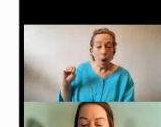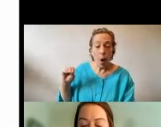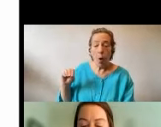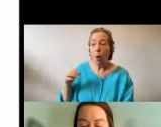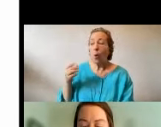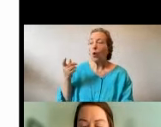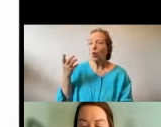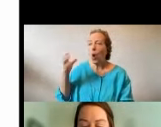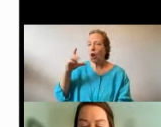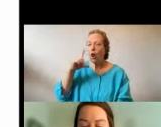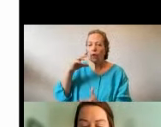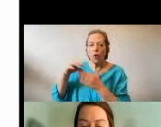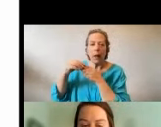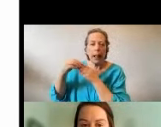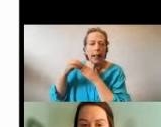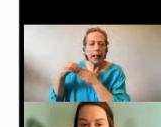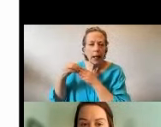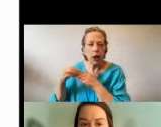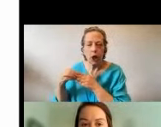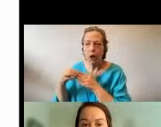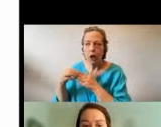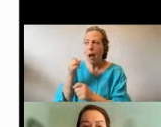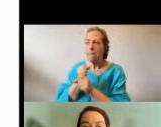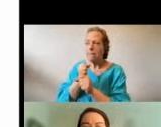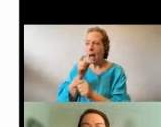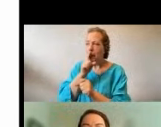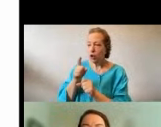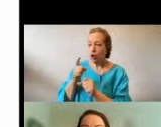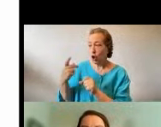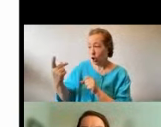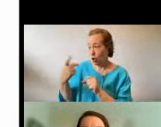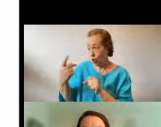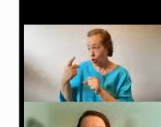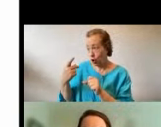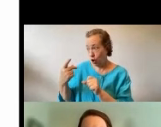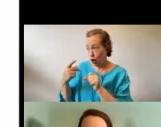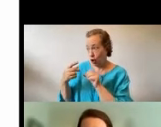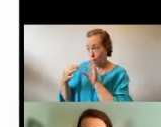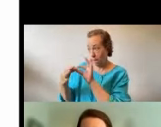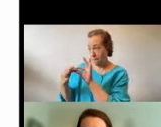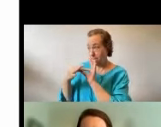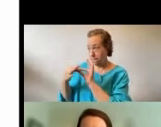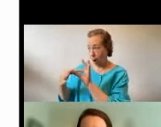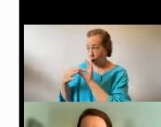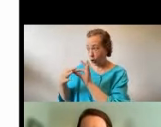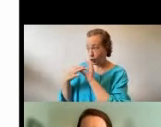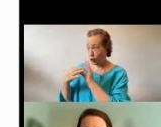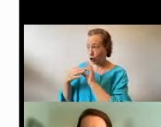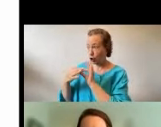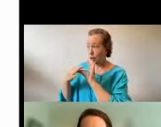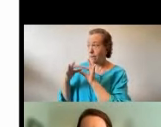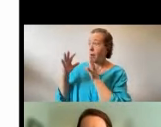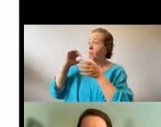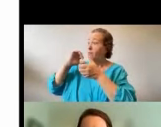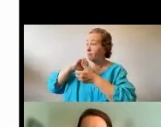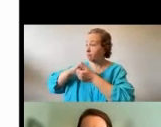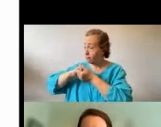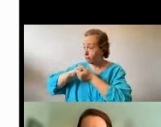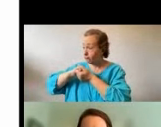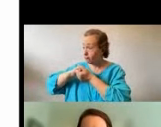and can ensure that that partnership that you're trying to form can sustain well beyond changes in staffing